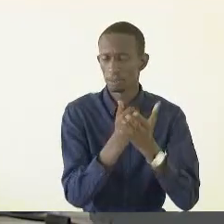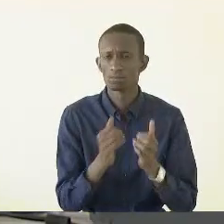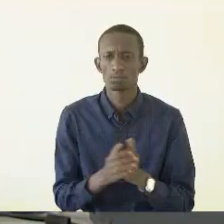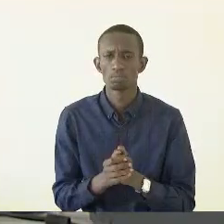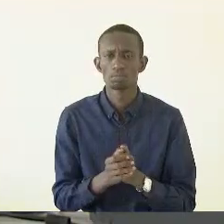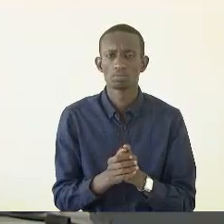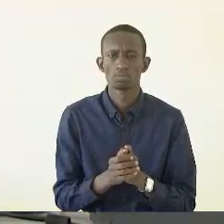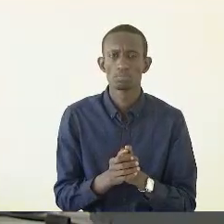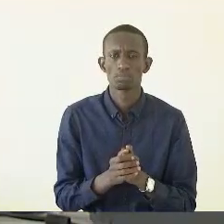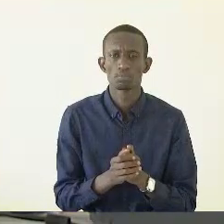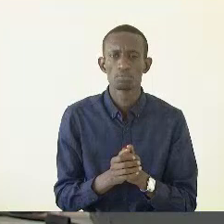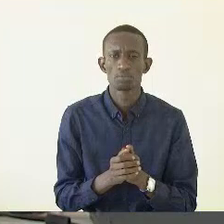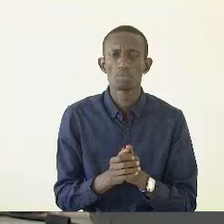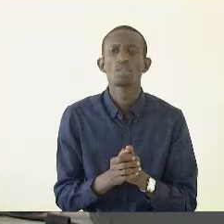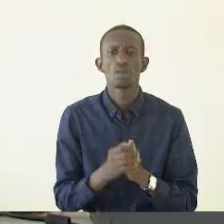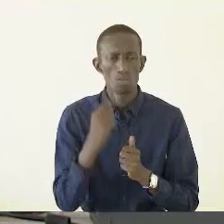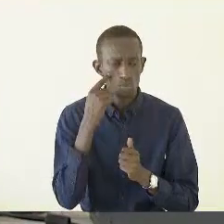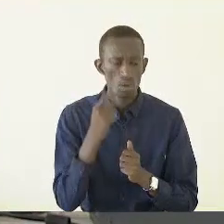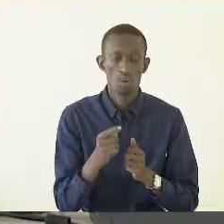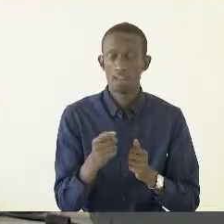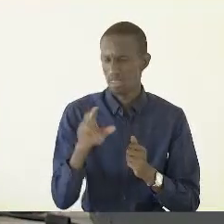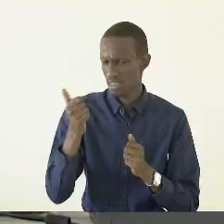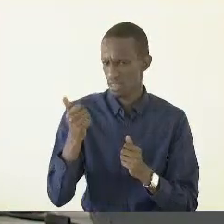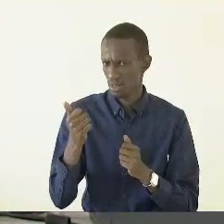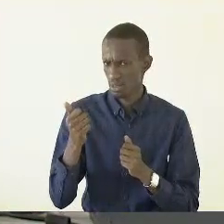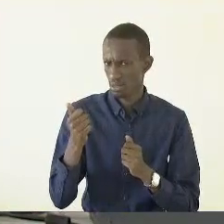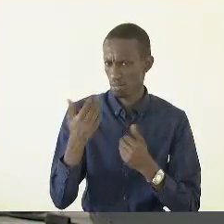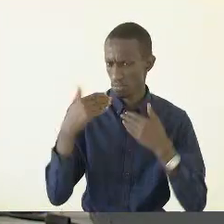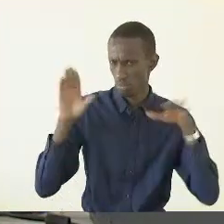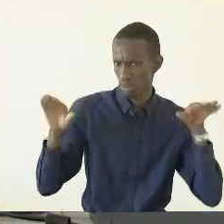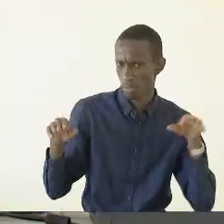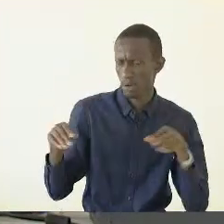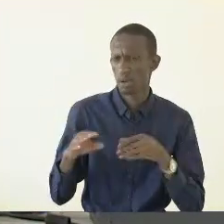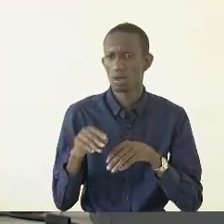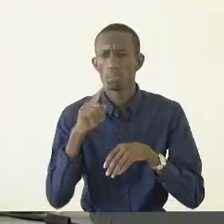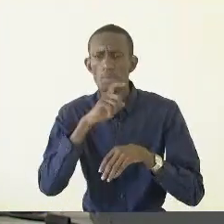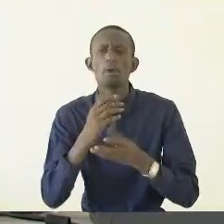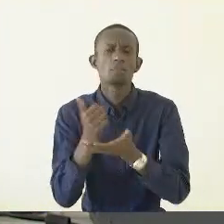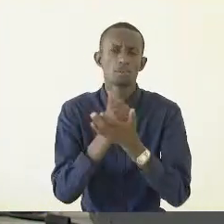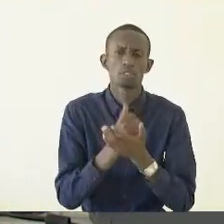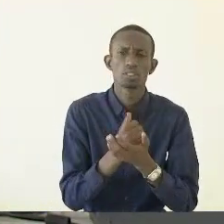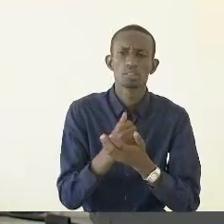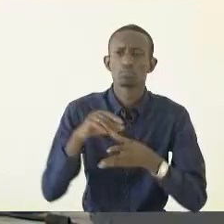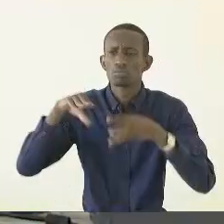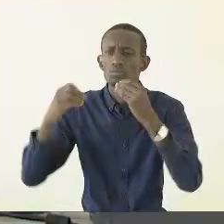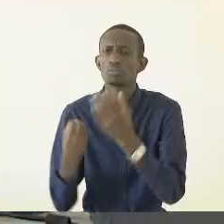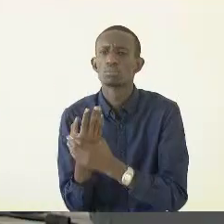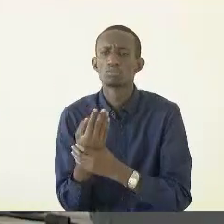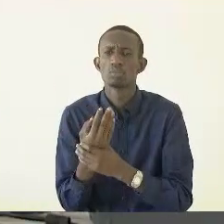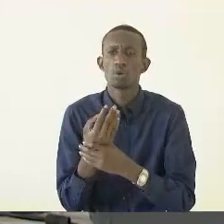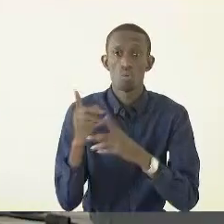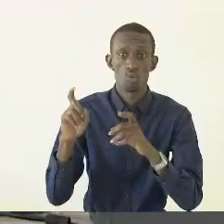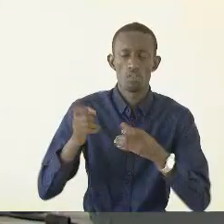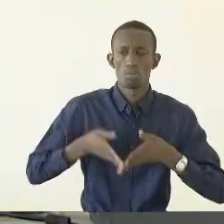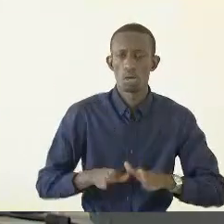that means we are likely to get new plants. When we get new plants, we will get food to eat. Even our environment will look